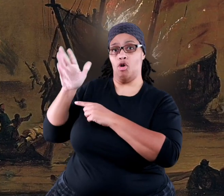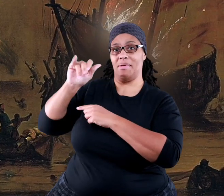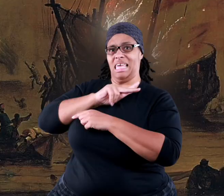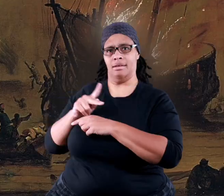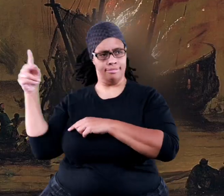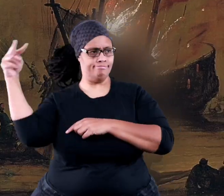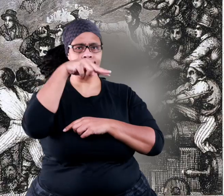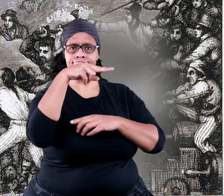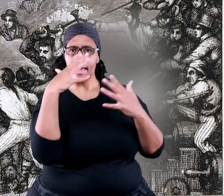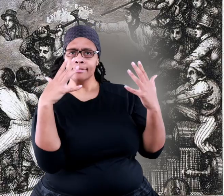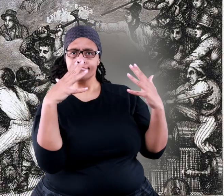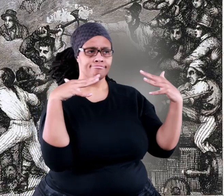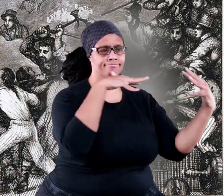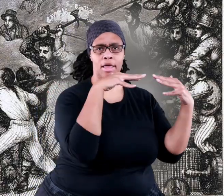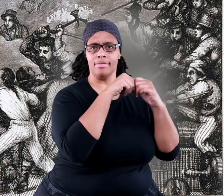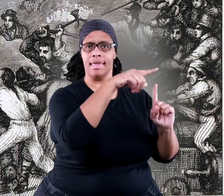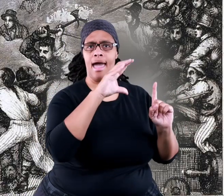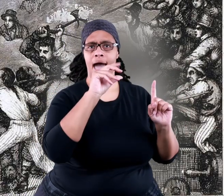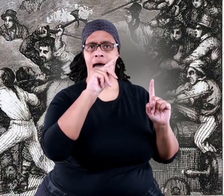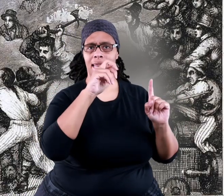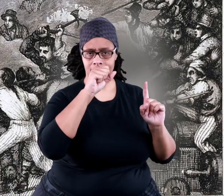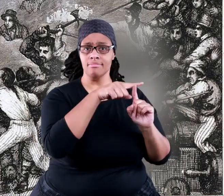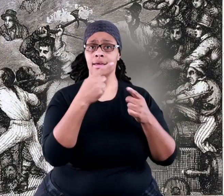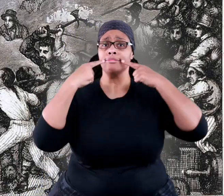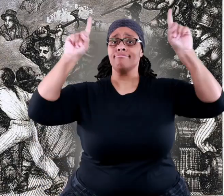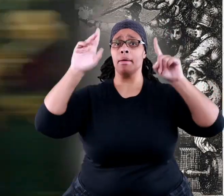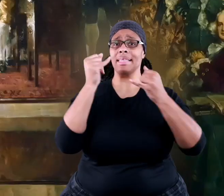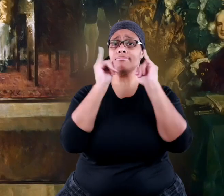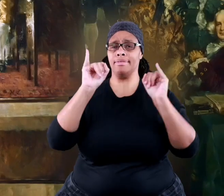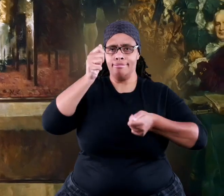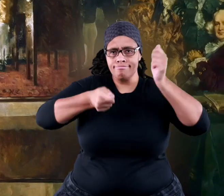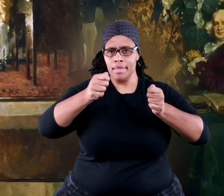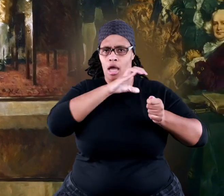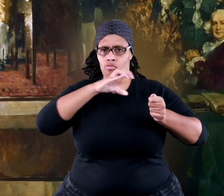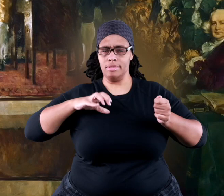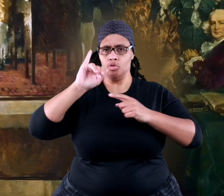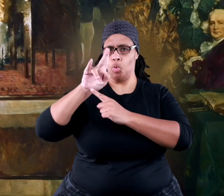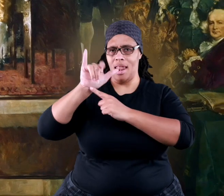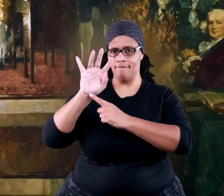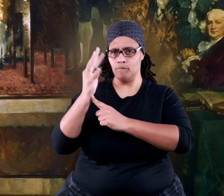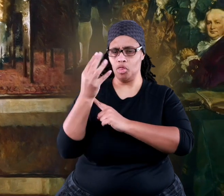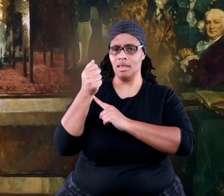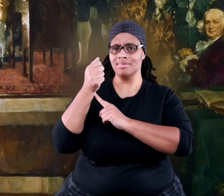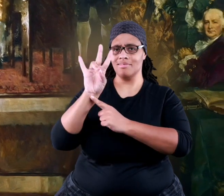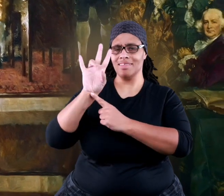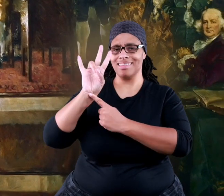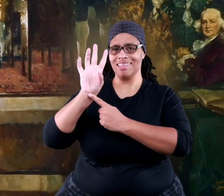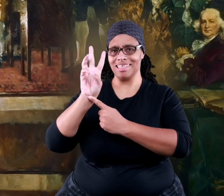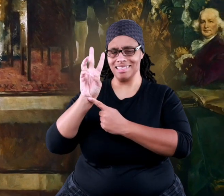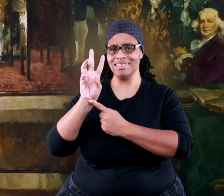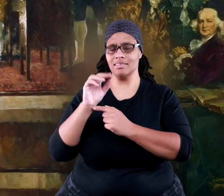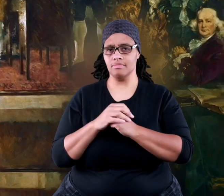king to fight against the colonists. The Declaration of Independence was ratified by the Congress on July